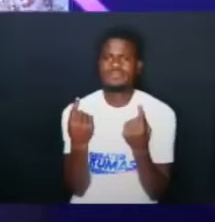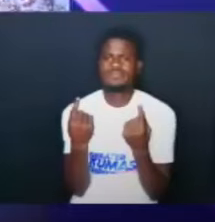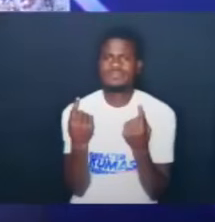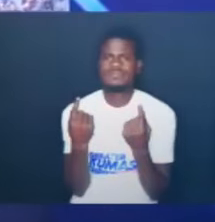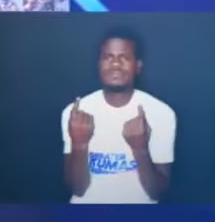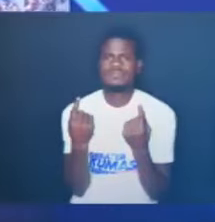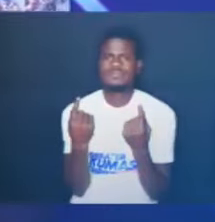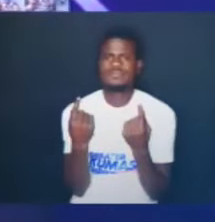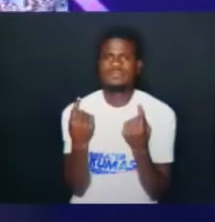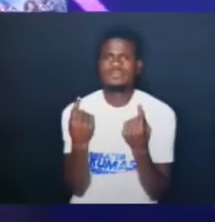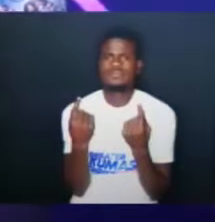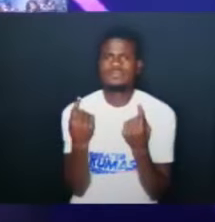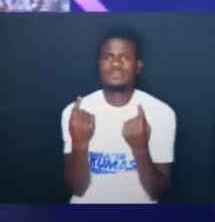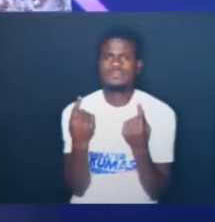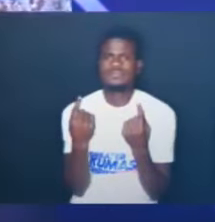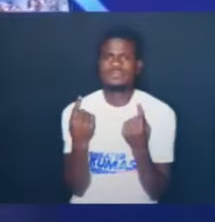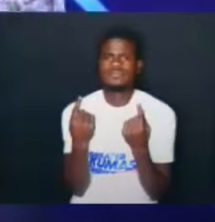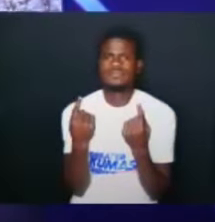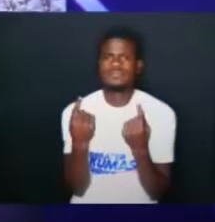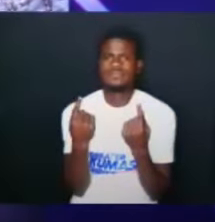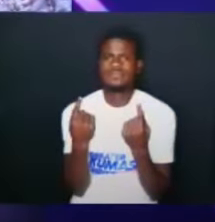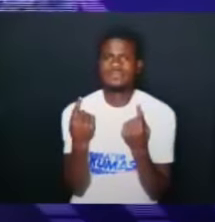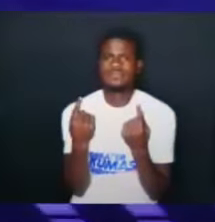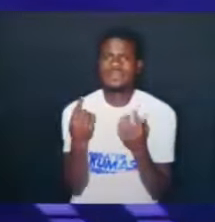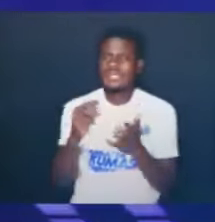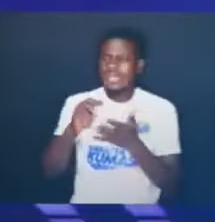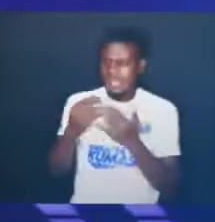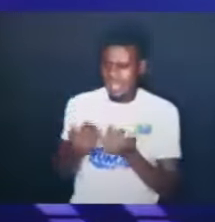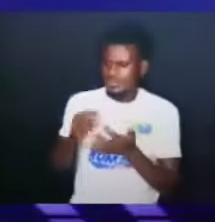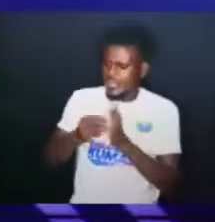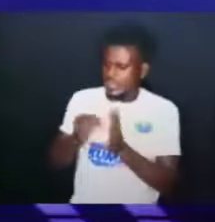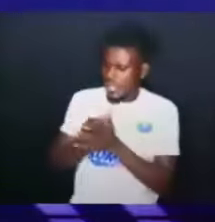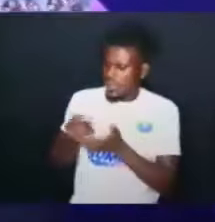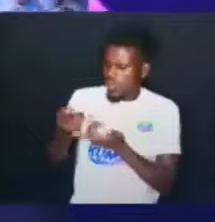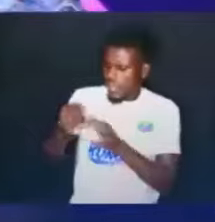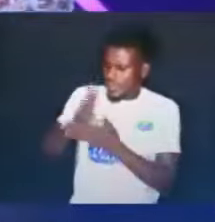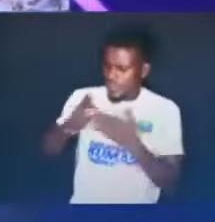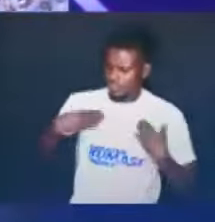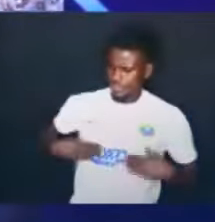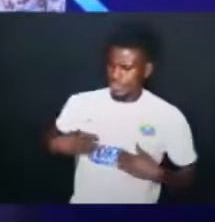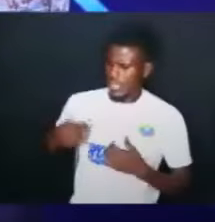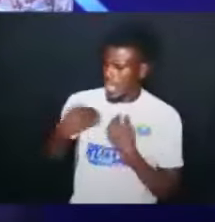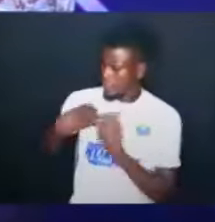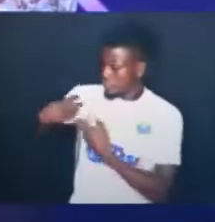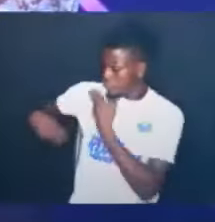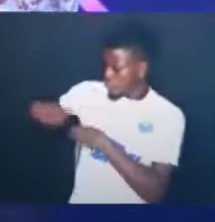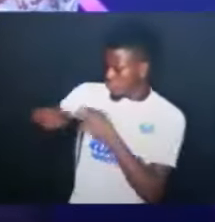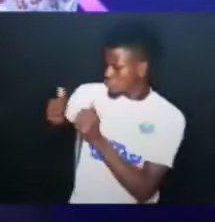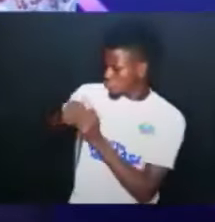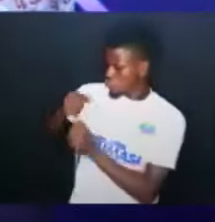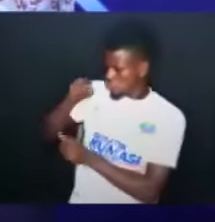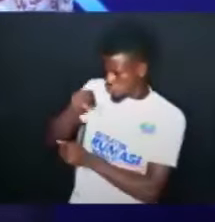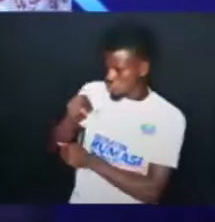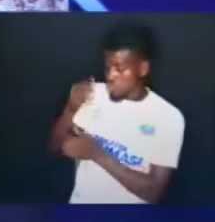So if someone has something against you, and you know that it